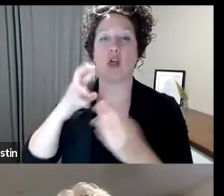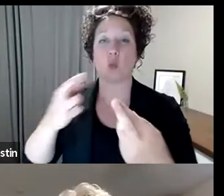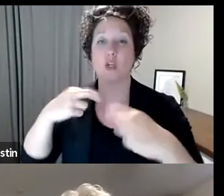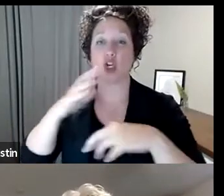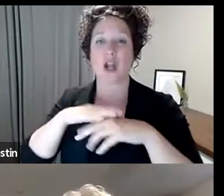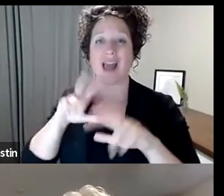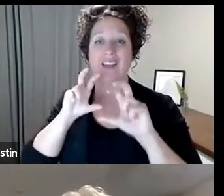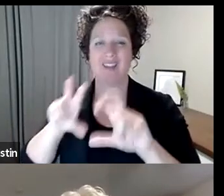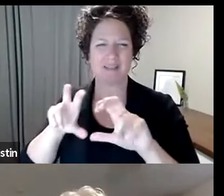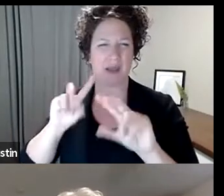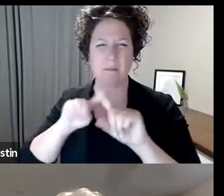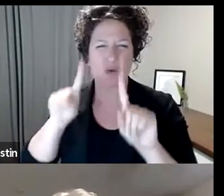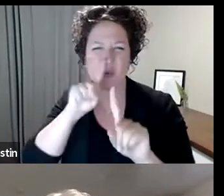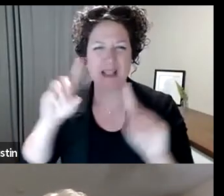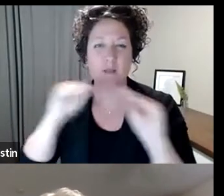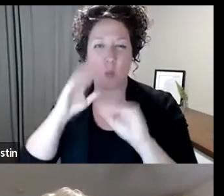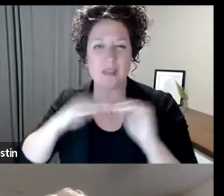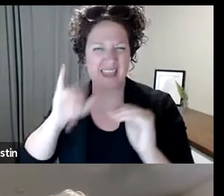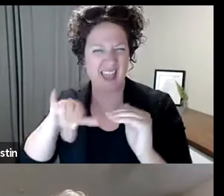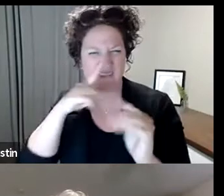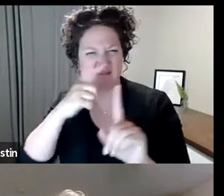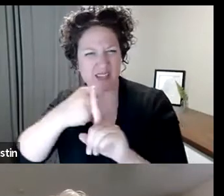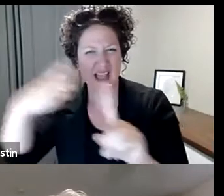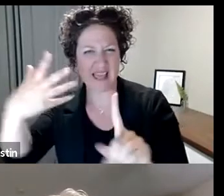that. Could you elaborate a little bit?